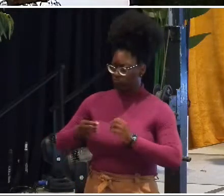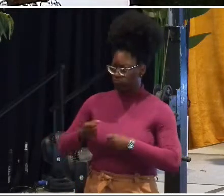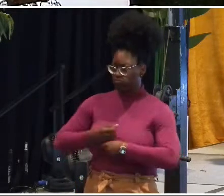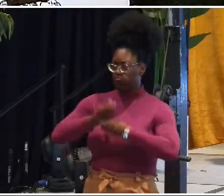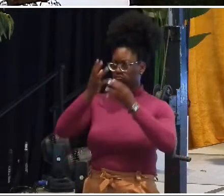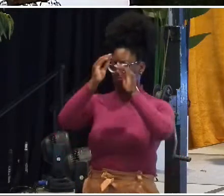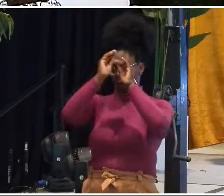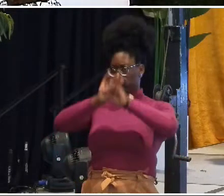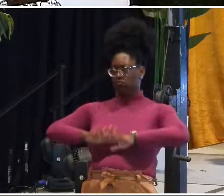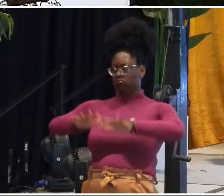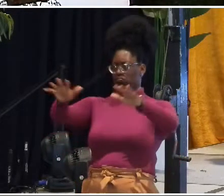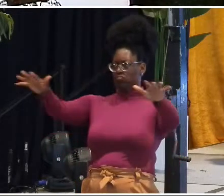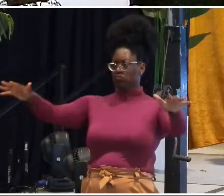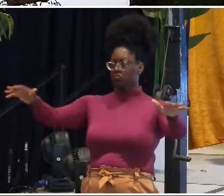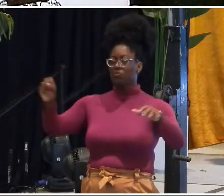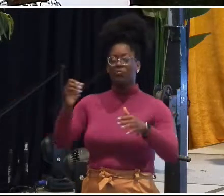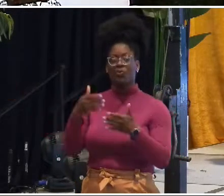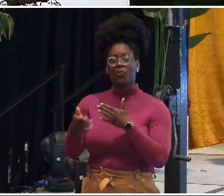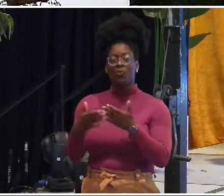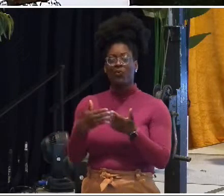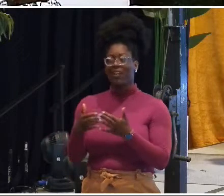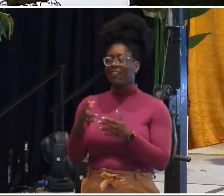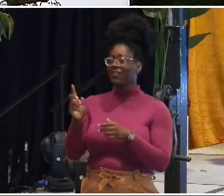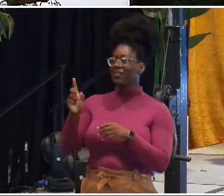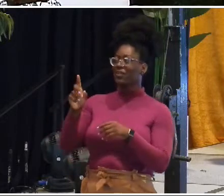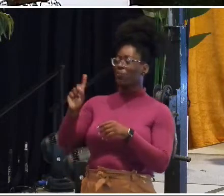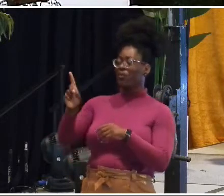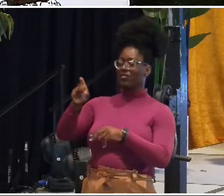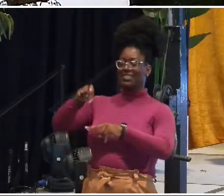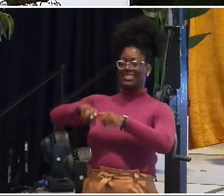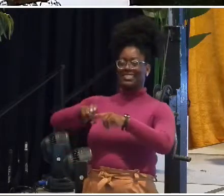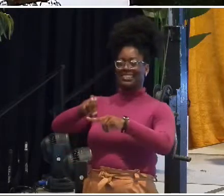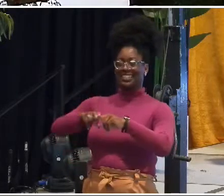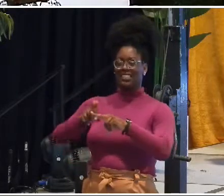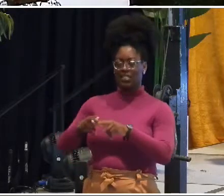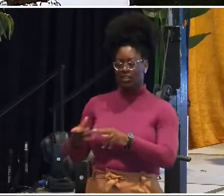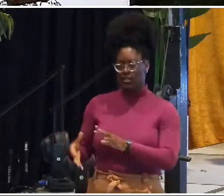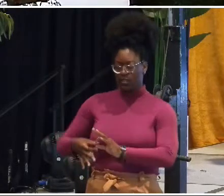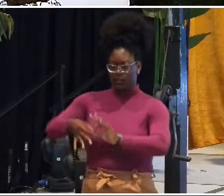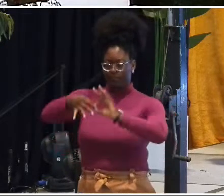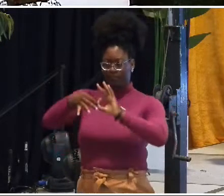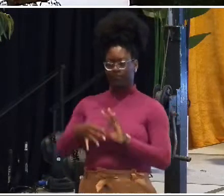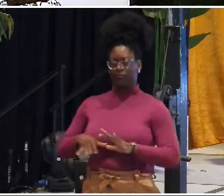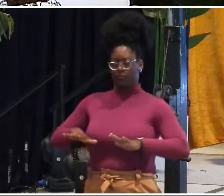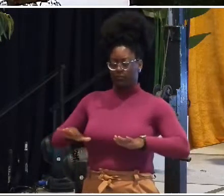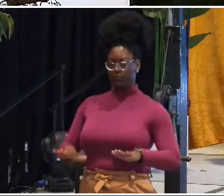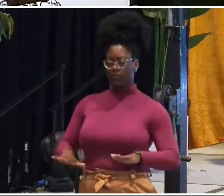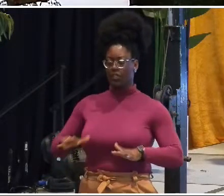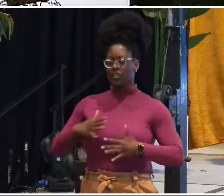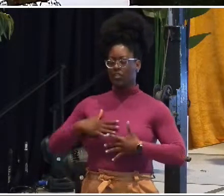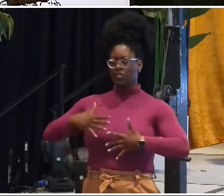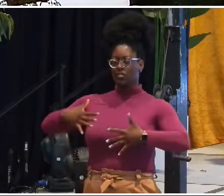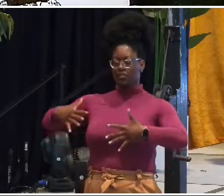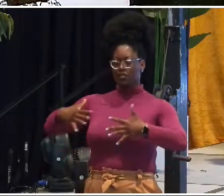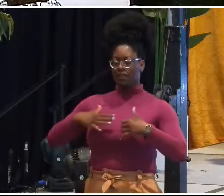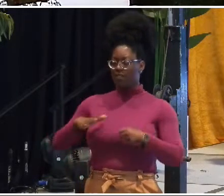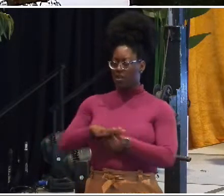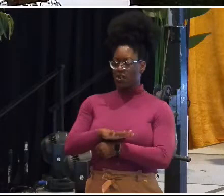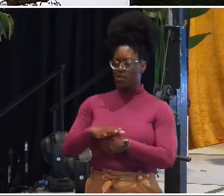your bottom, whatever's holding you up. Take a moment to breathe deeply. Fill up your lungs, fill up your